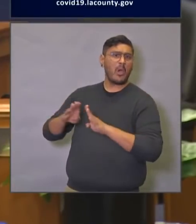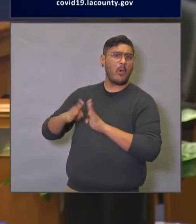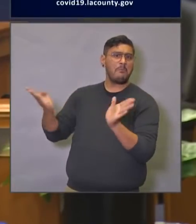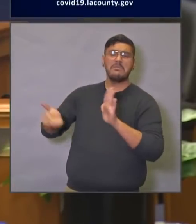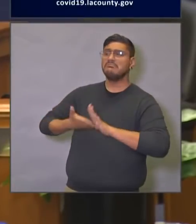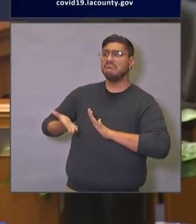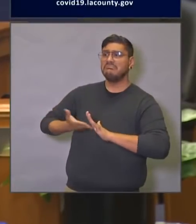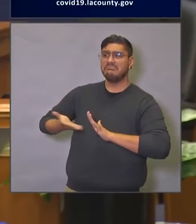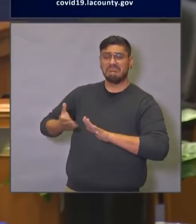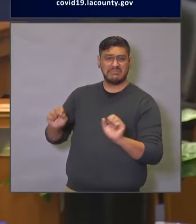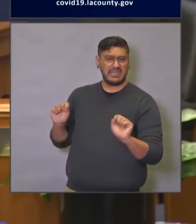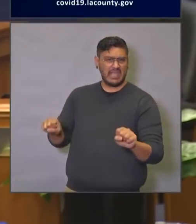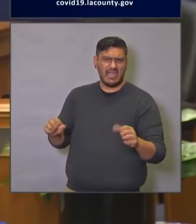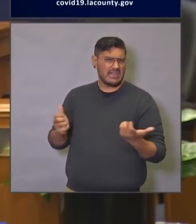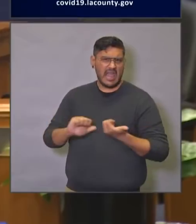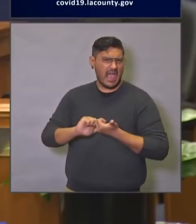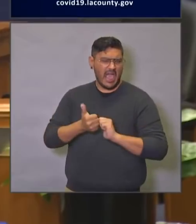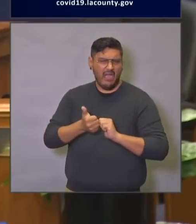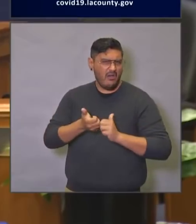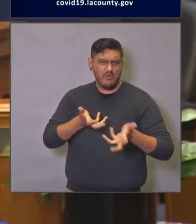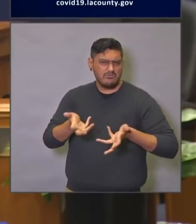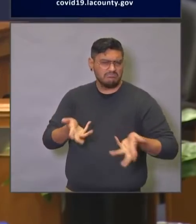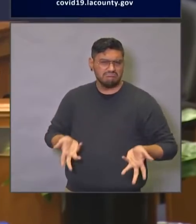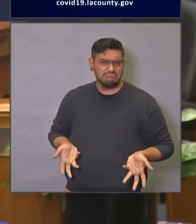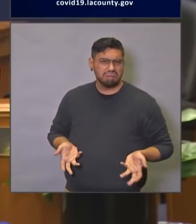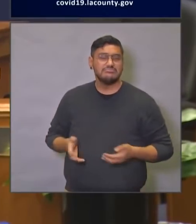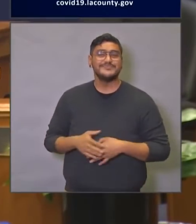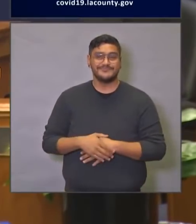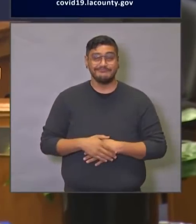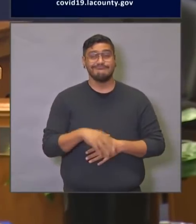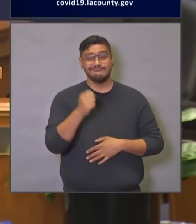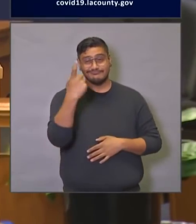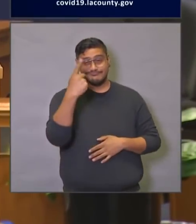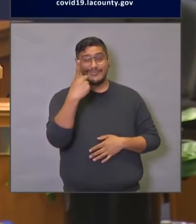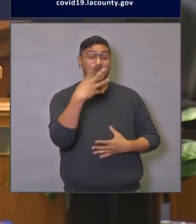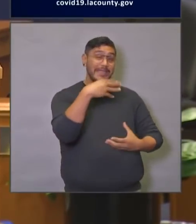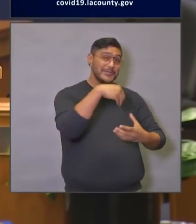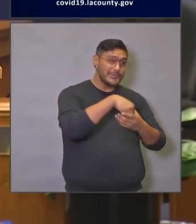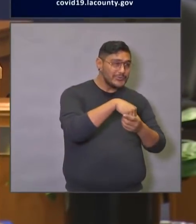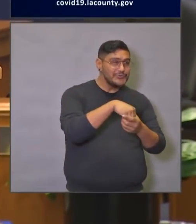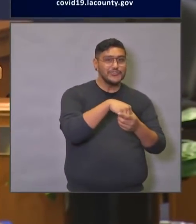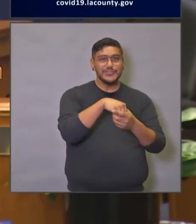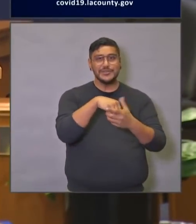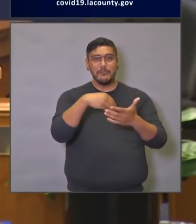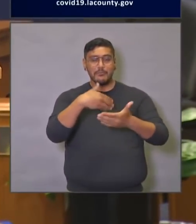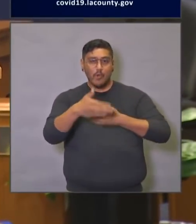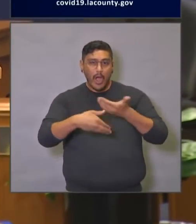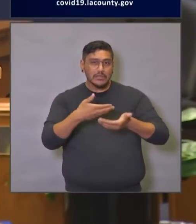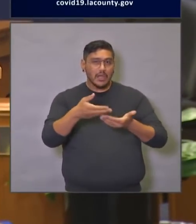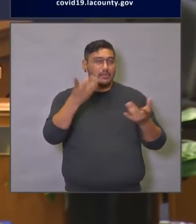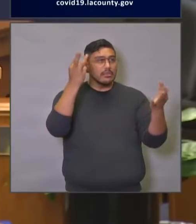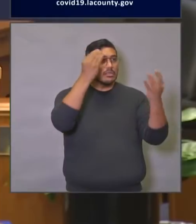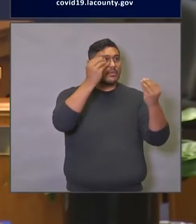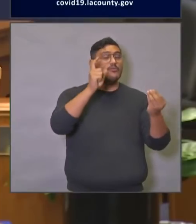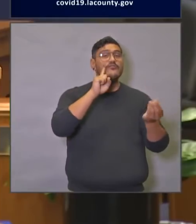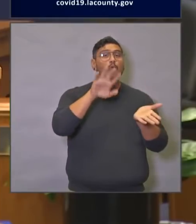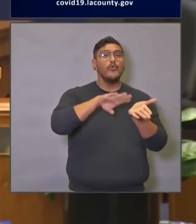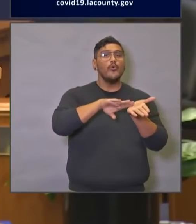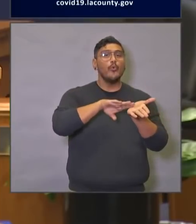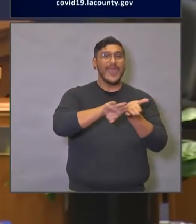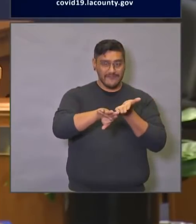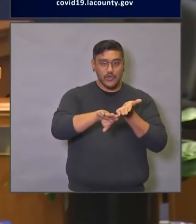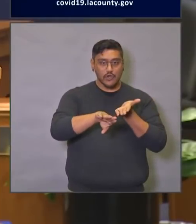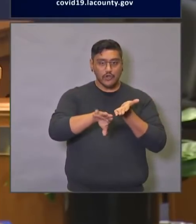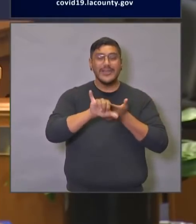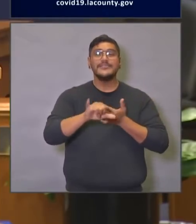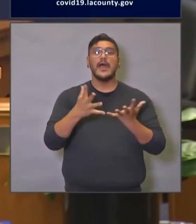Collaboration and inclusion and sort of the process on the waivers is the language that we last heard that the state was